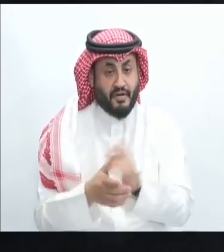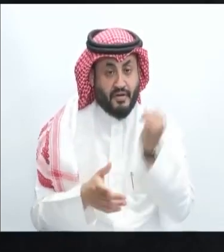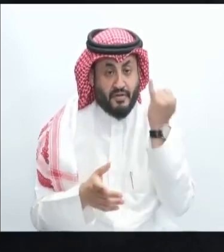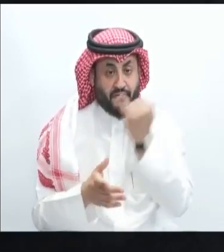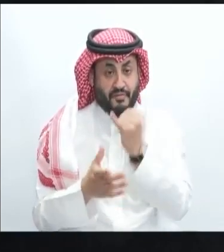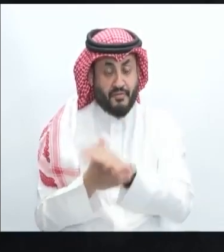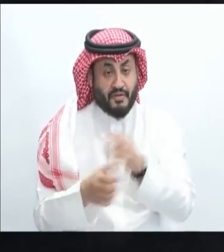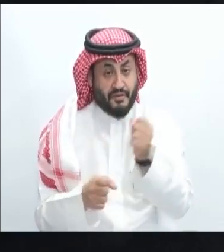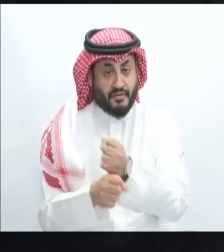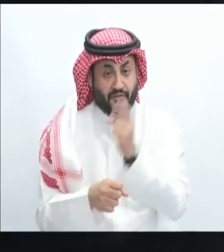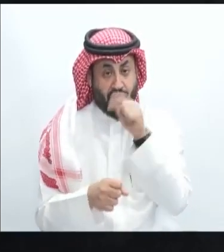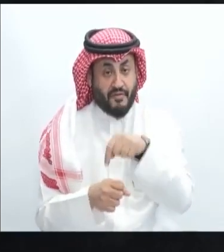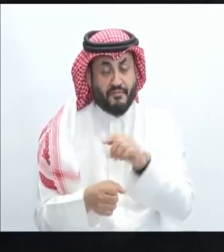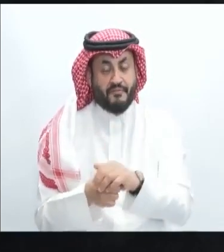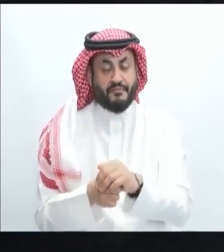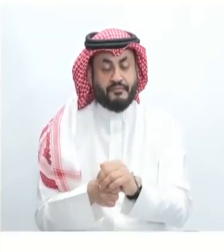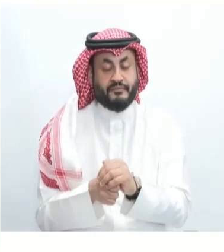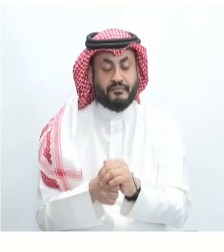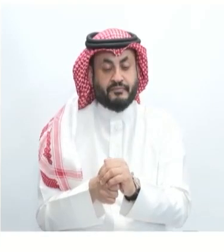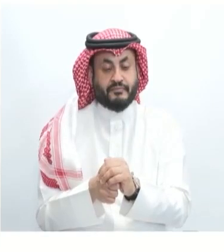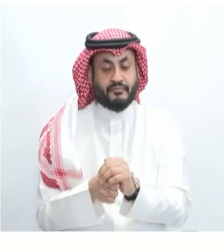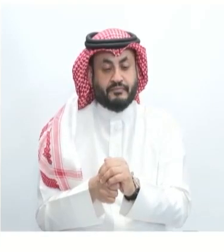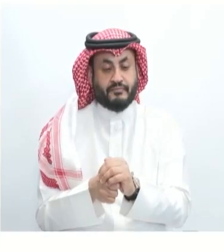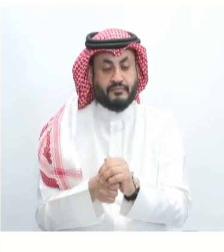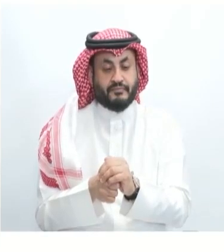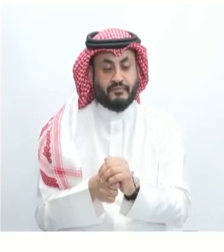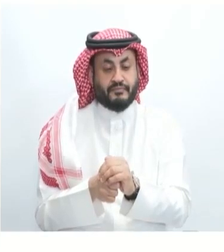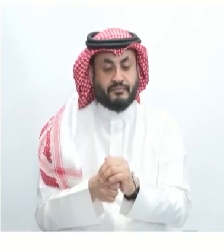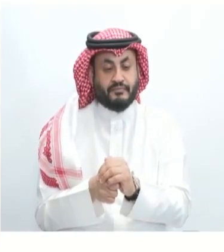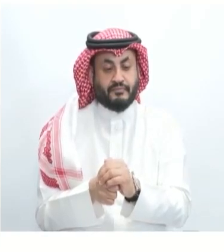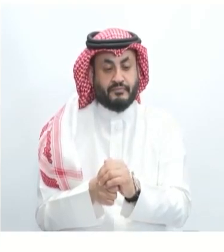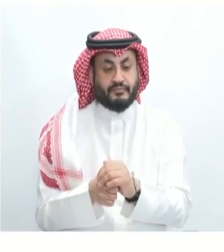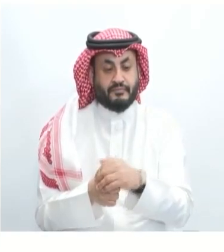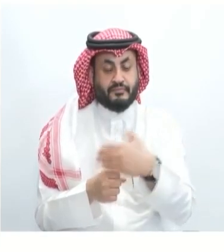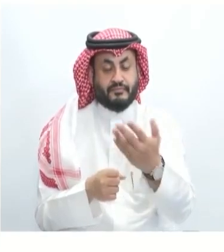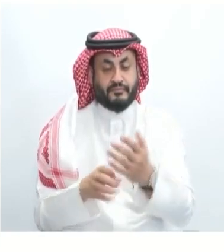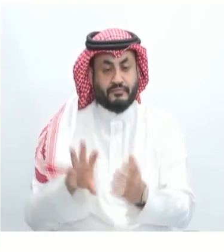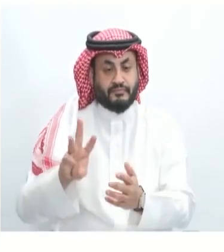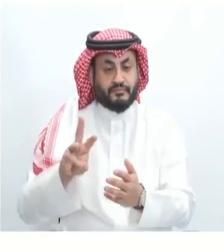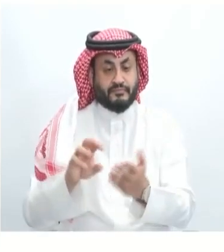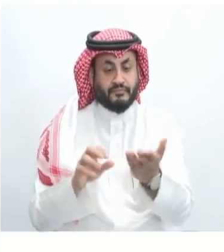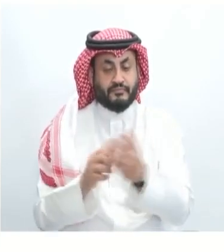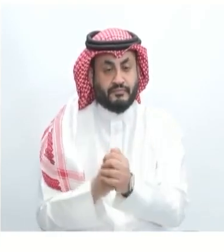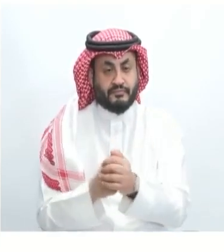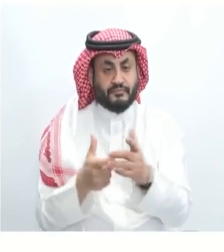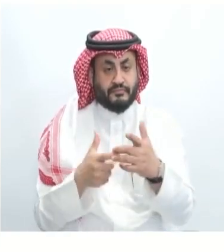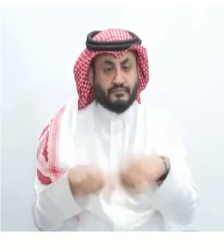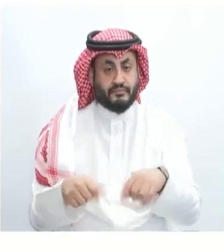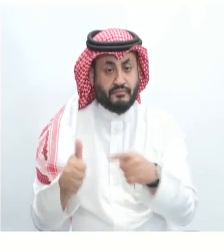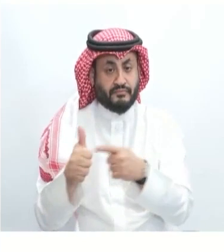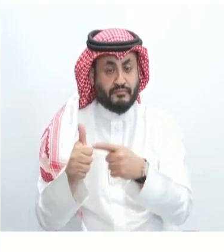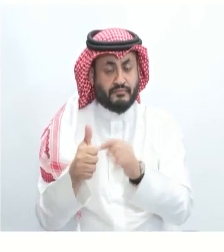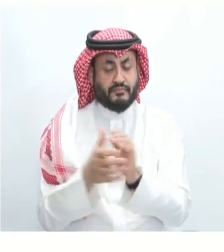thing that we should keep in mind. And also, number six, and the last thing